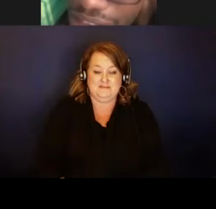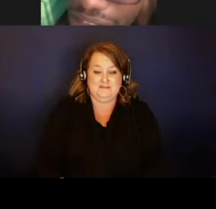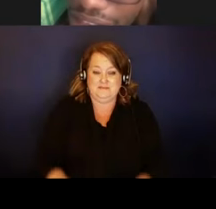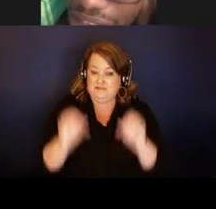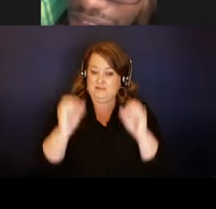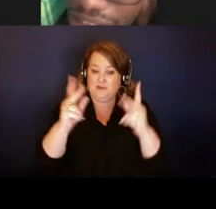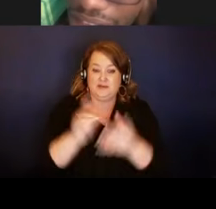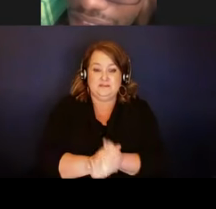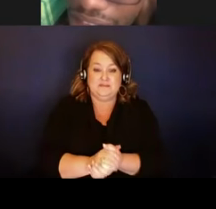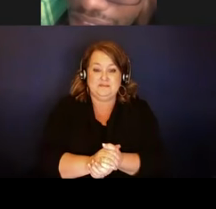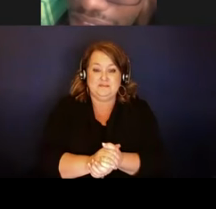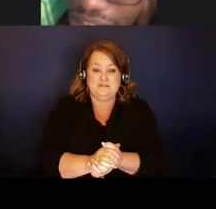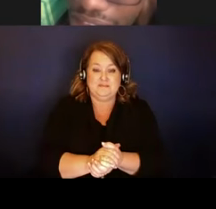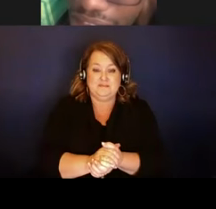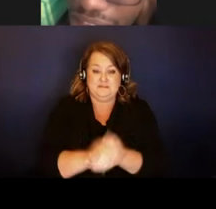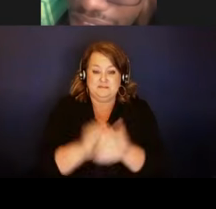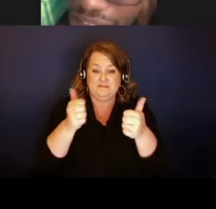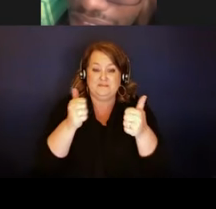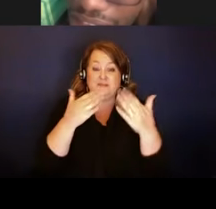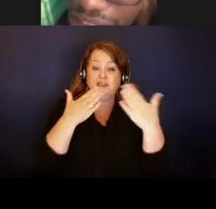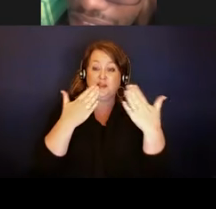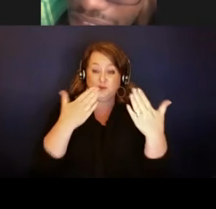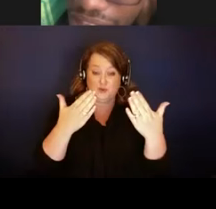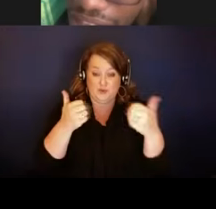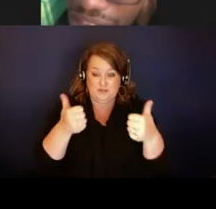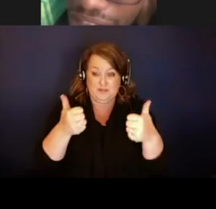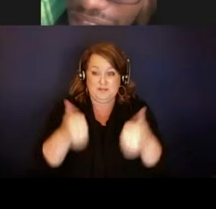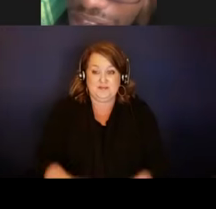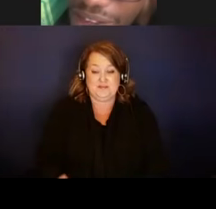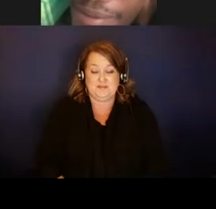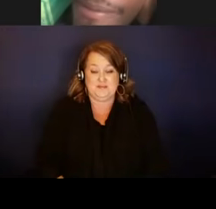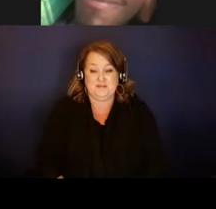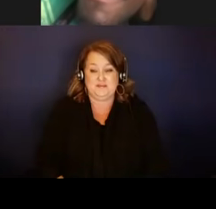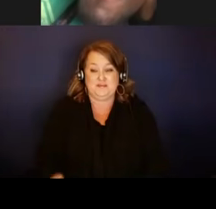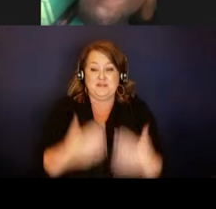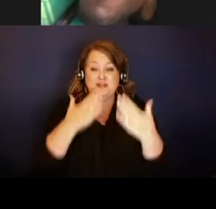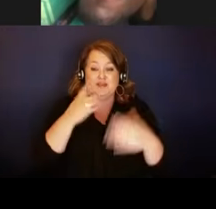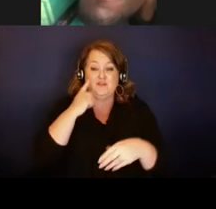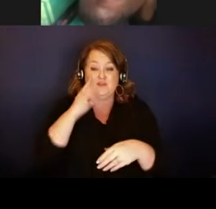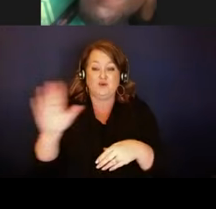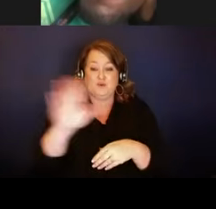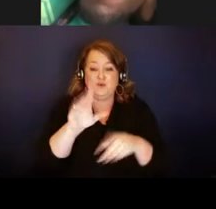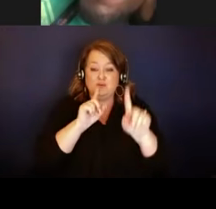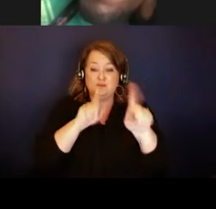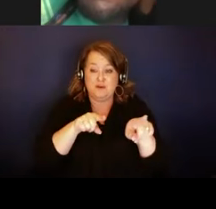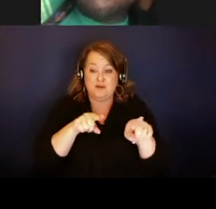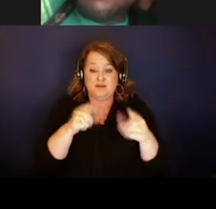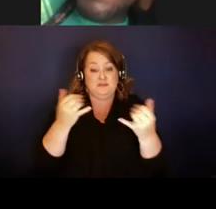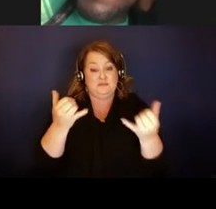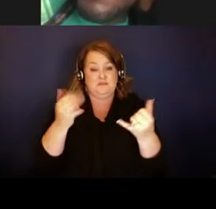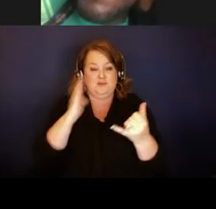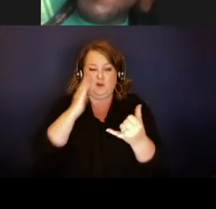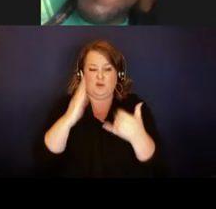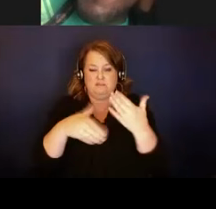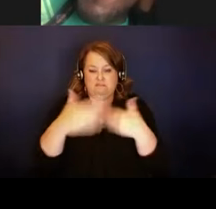Okay. Thank you all so much for your responses. Now we're going to just move forward in